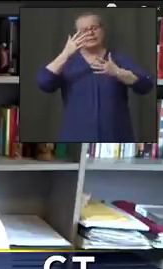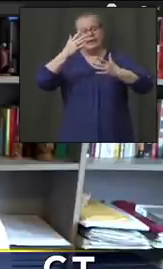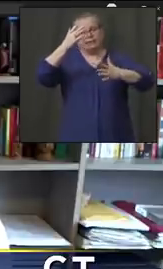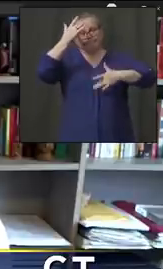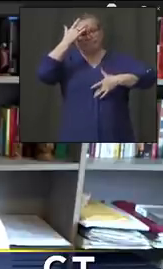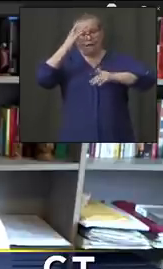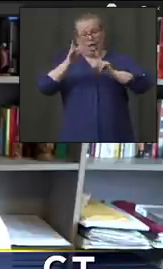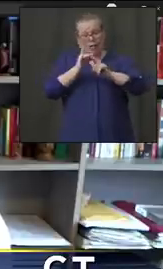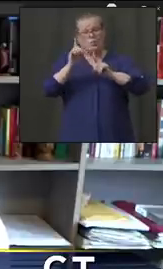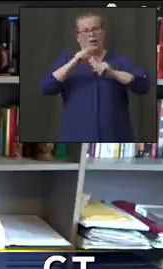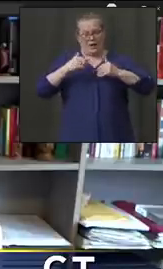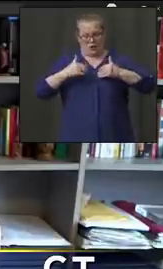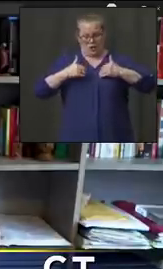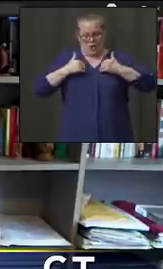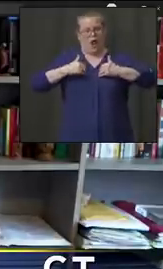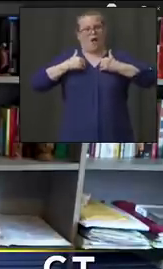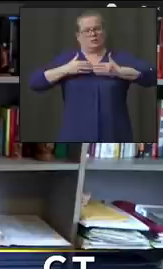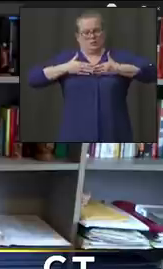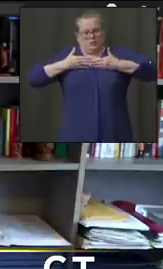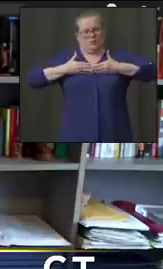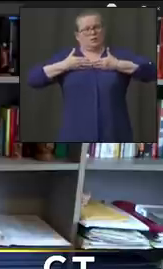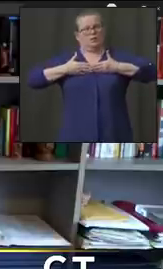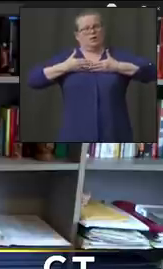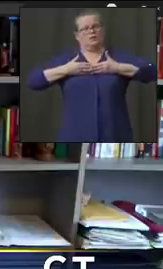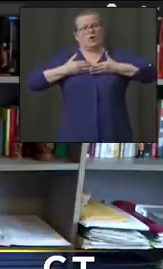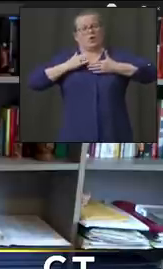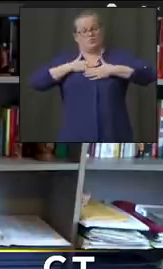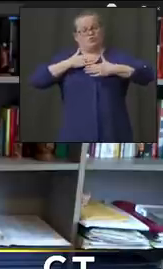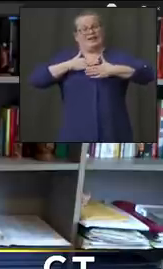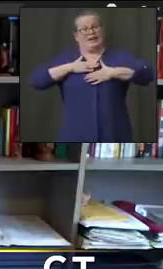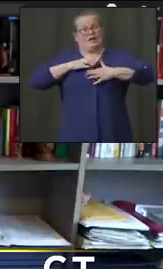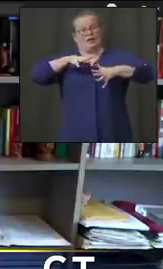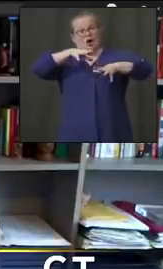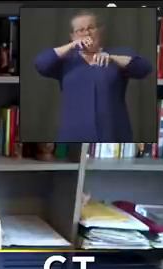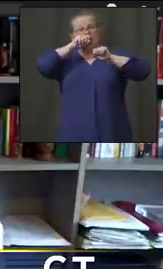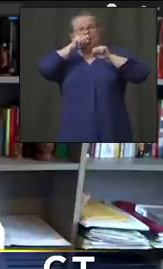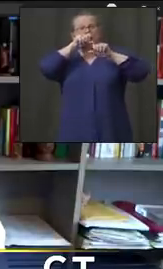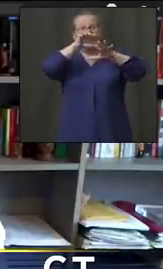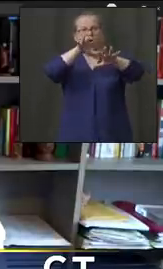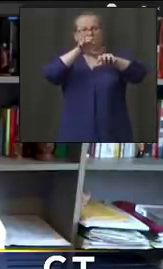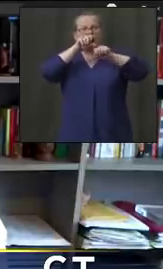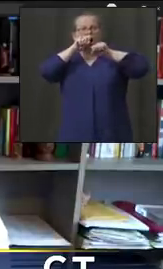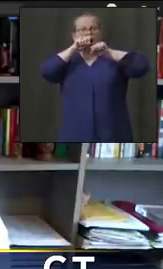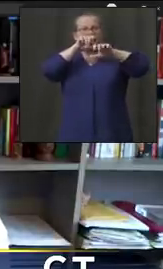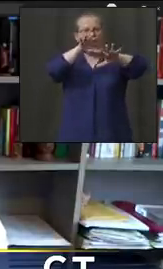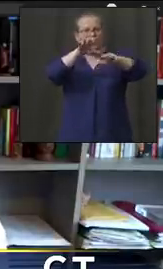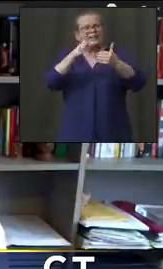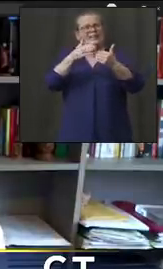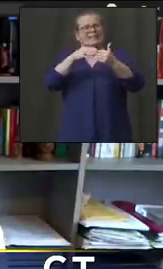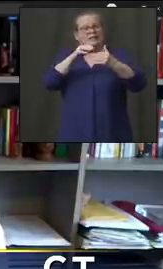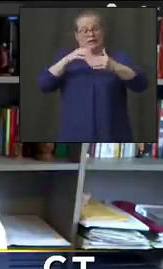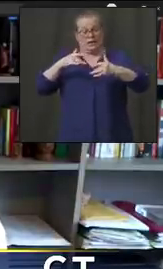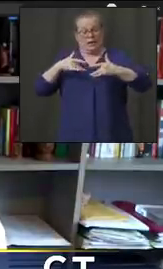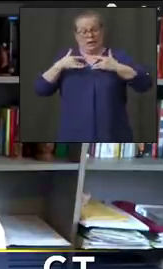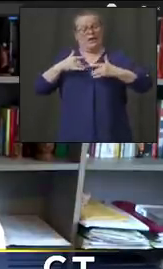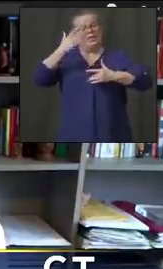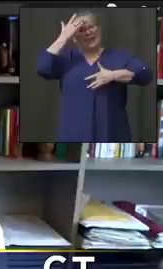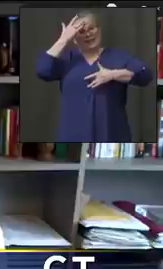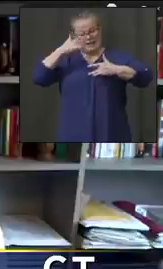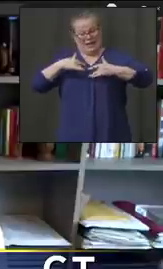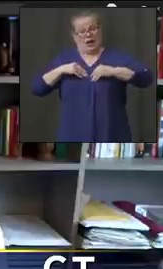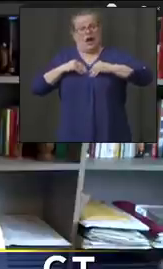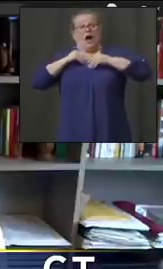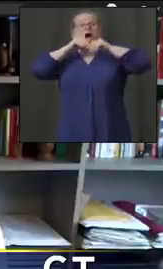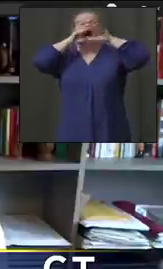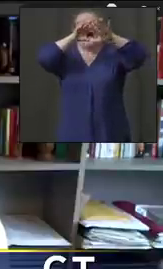a priority because that's who we're going to trace their contacts and have self-isolation, not only of the people who are sick, but also